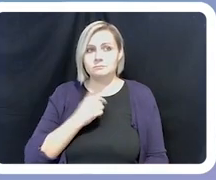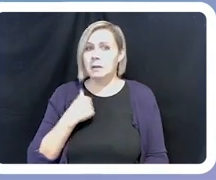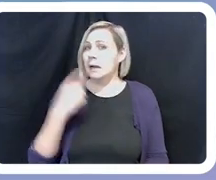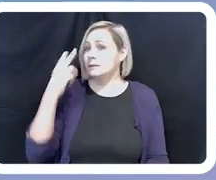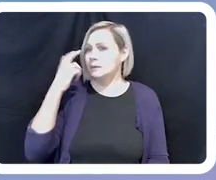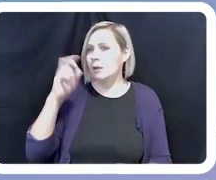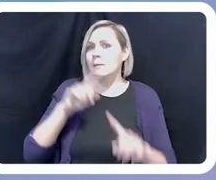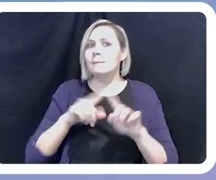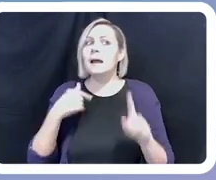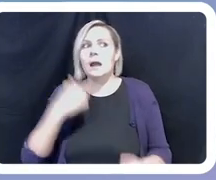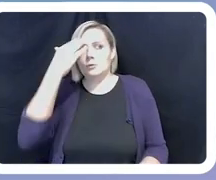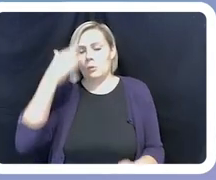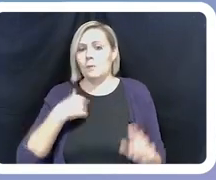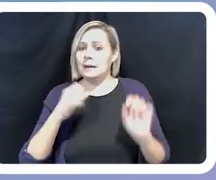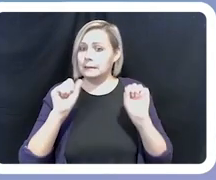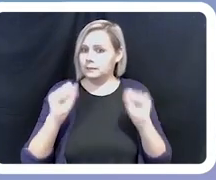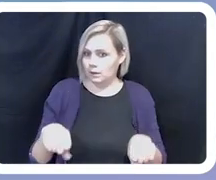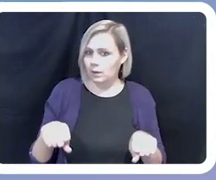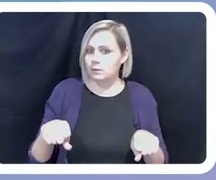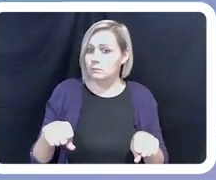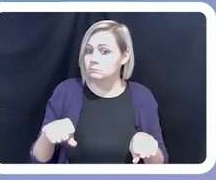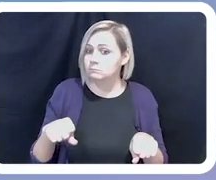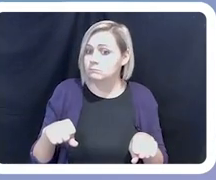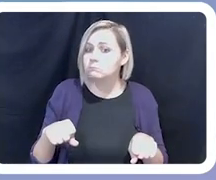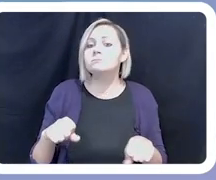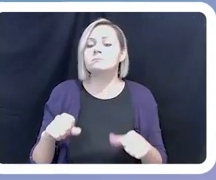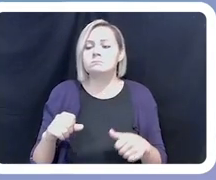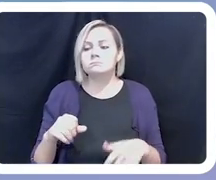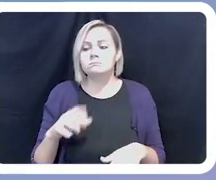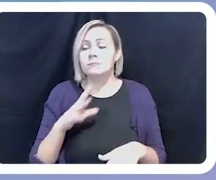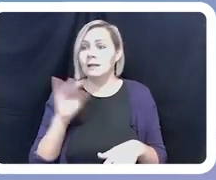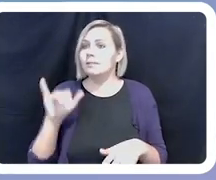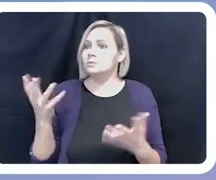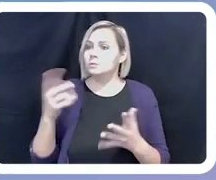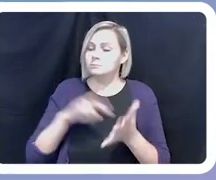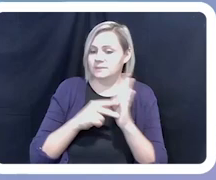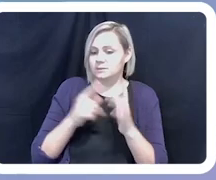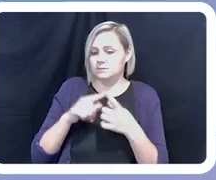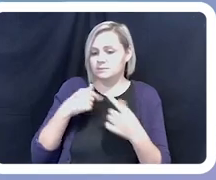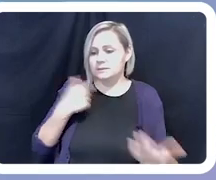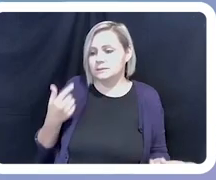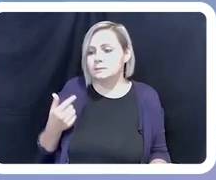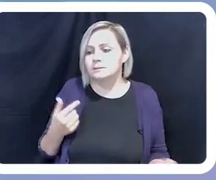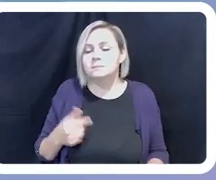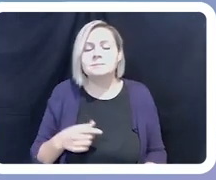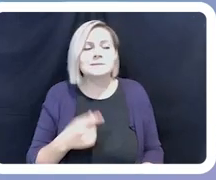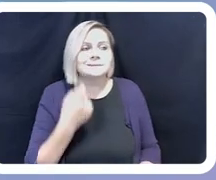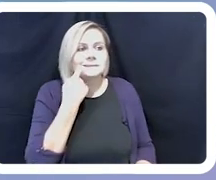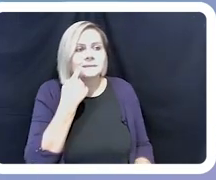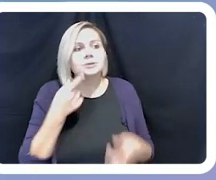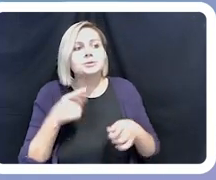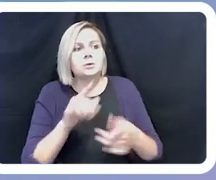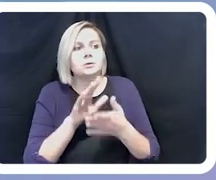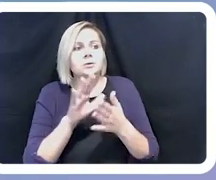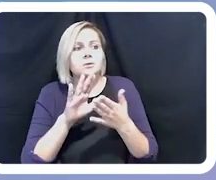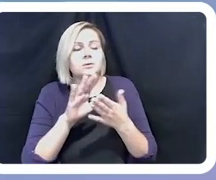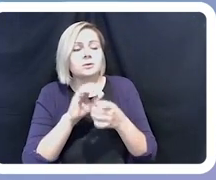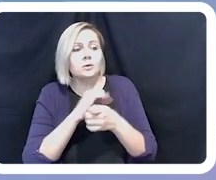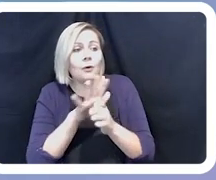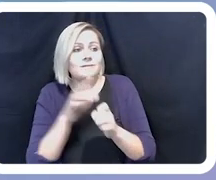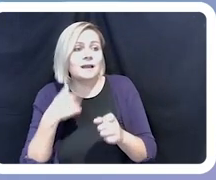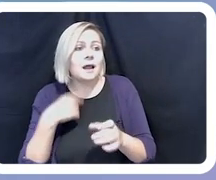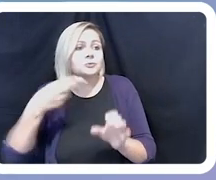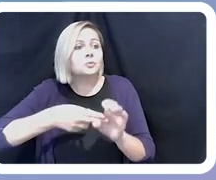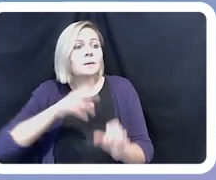I always tell myself that I doubt it, but I know I can. Of course. And that's what it means to me. Yeah. Recently